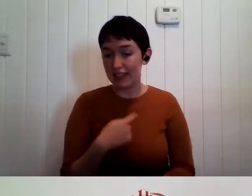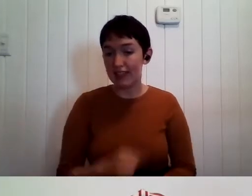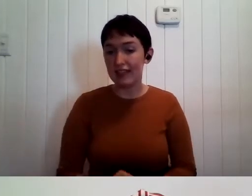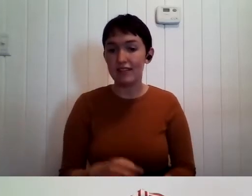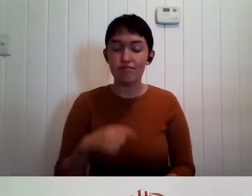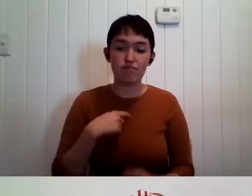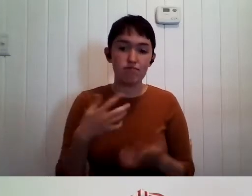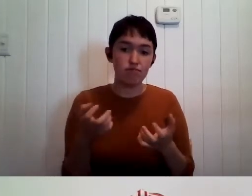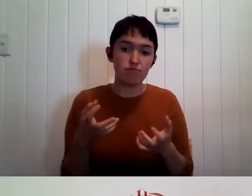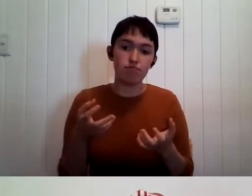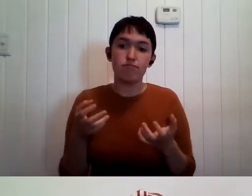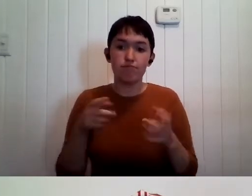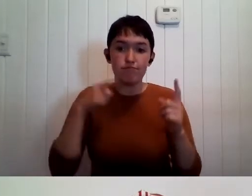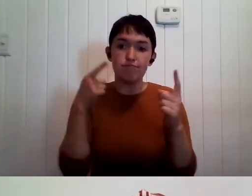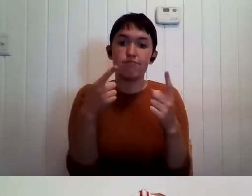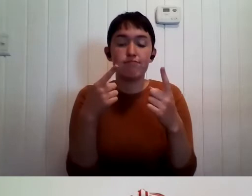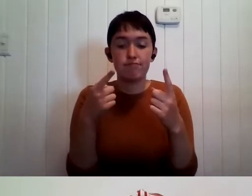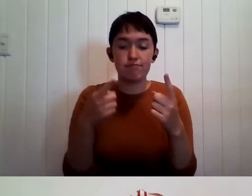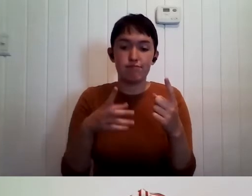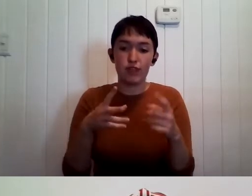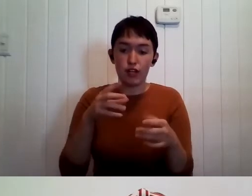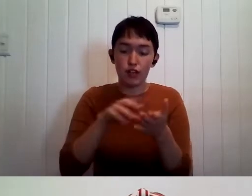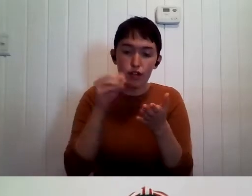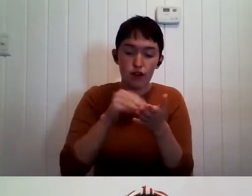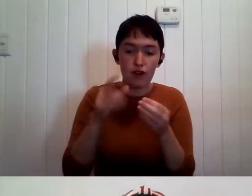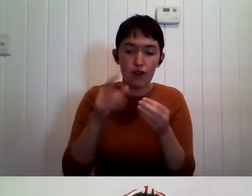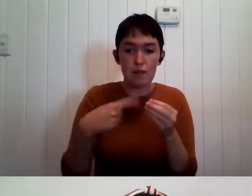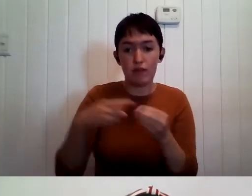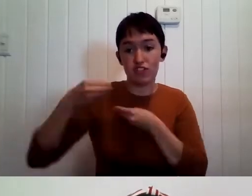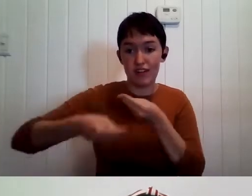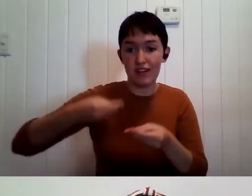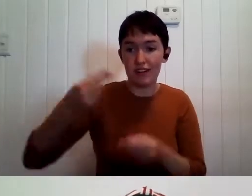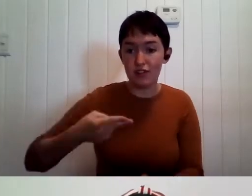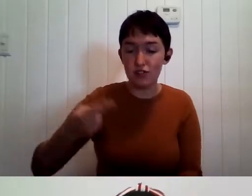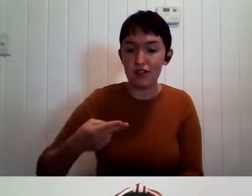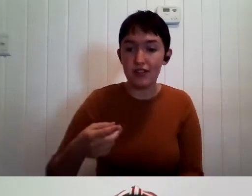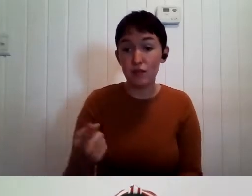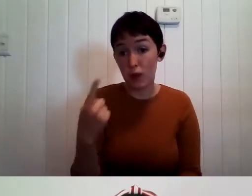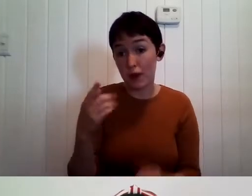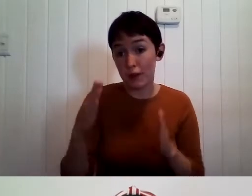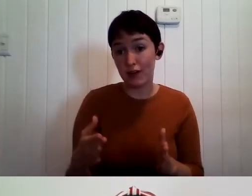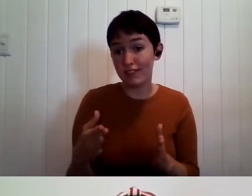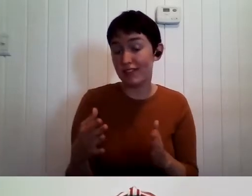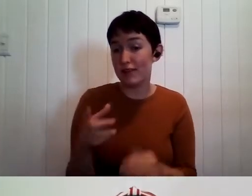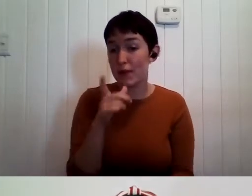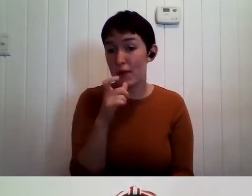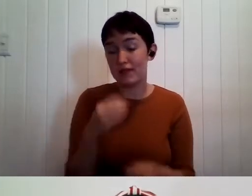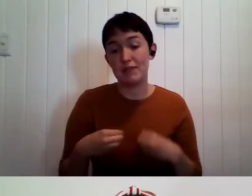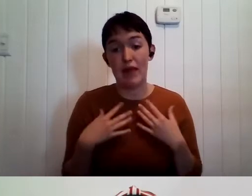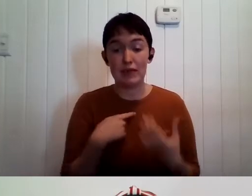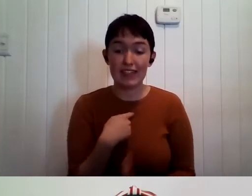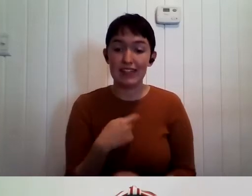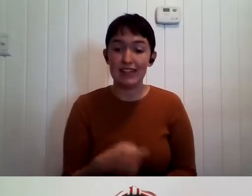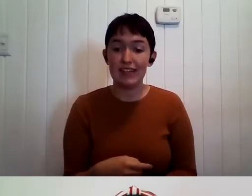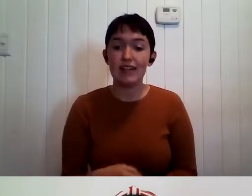about genetic history in general. But I think the one person that I owe a lot of my own inspiration to was when I was in